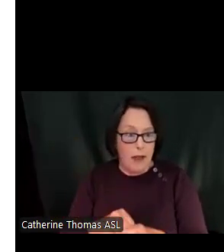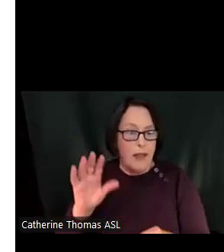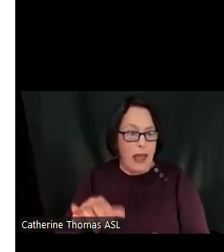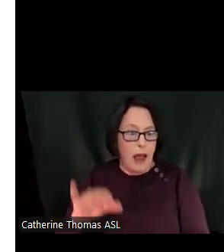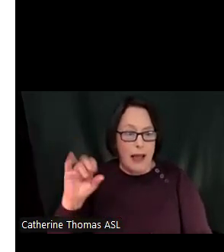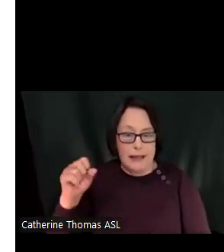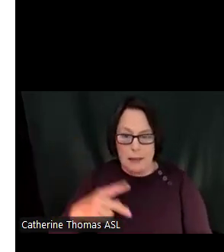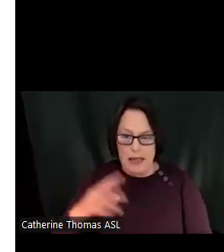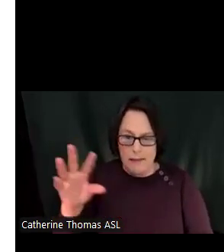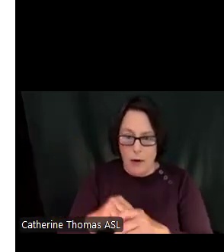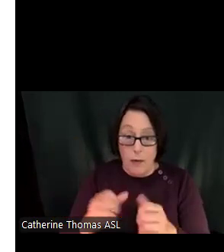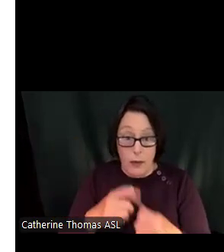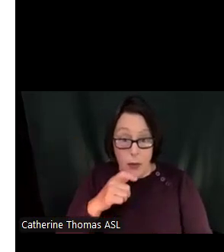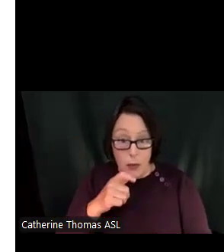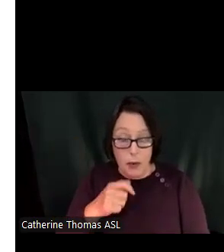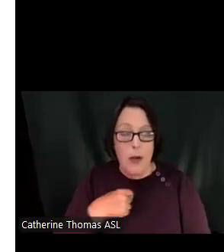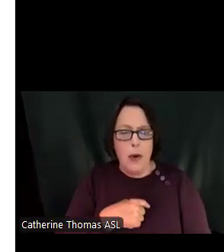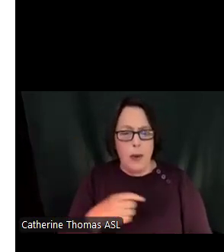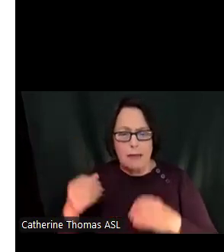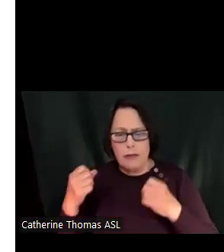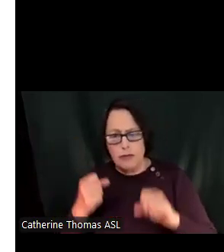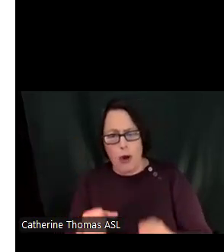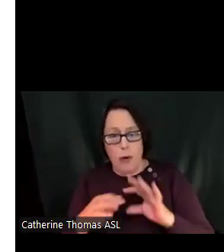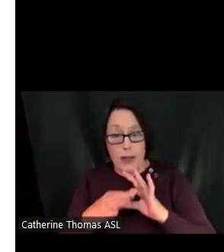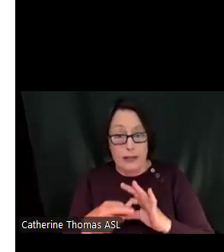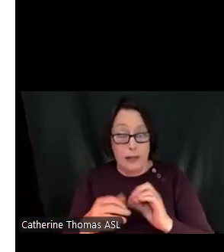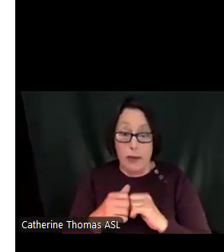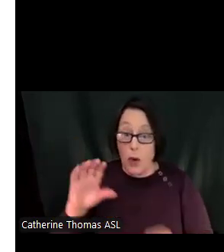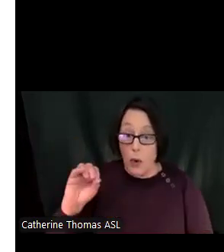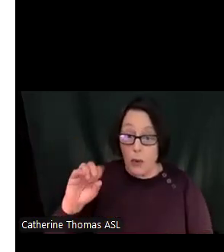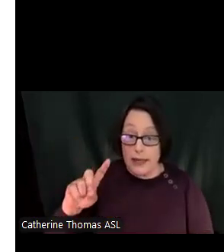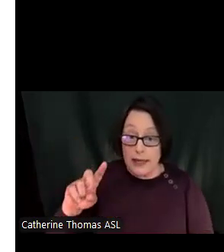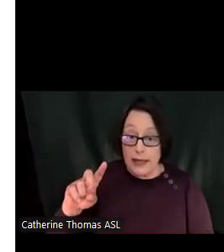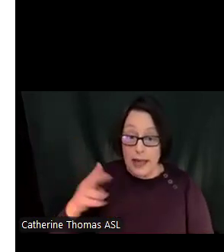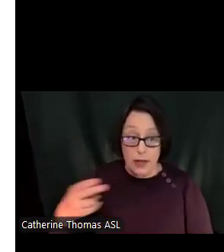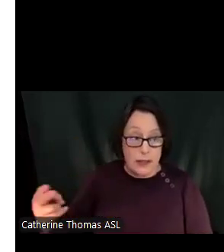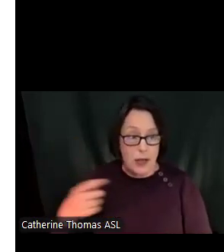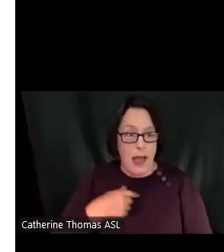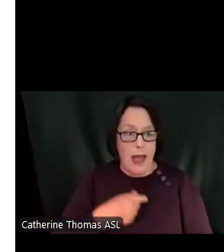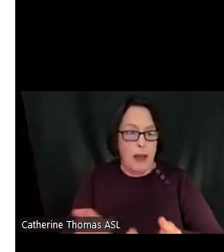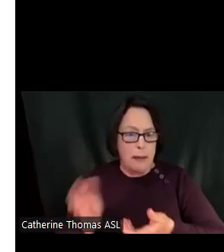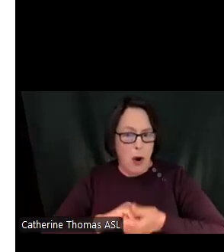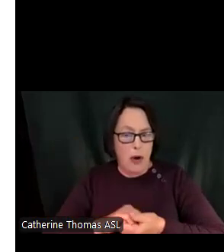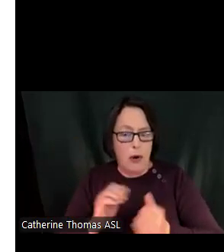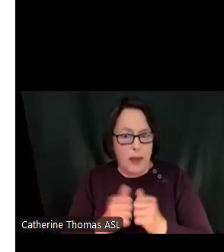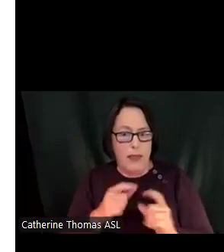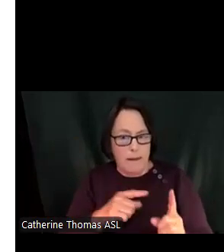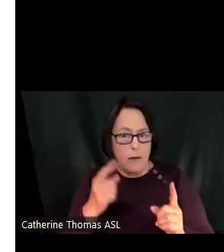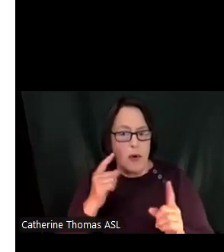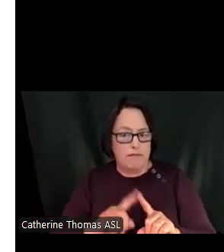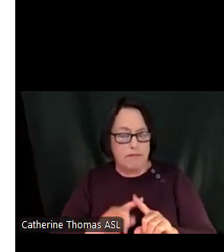in. Our program has a strong relationship with ODHH, and we partner closely with them on various